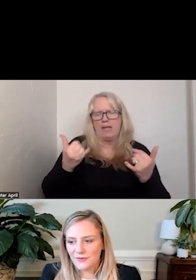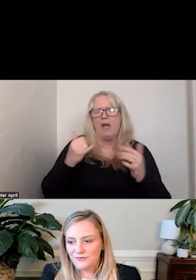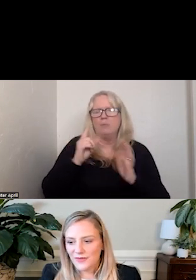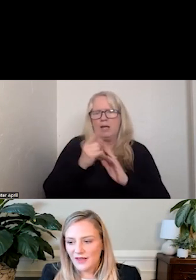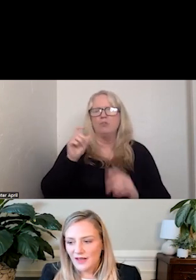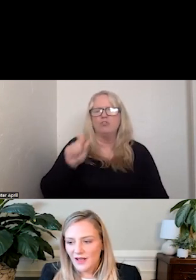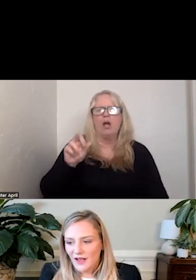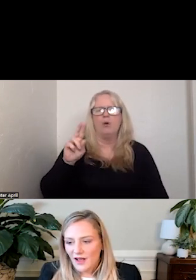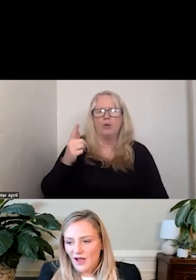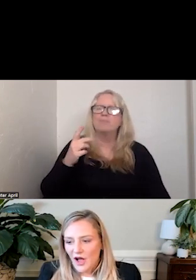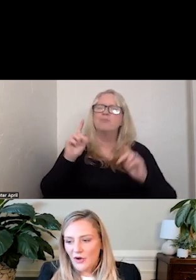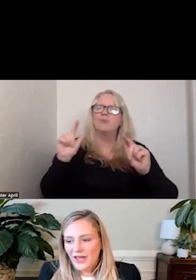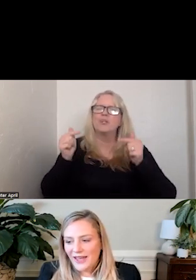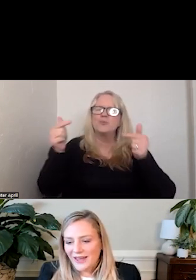NowMattersNow.org.